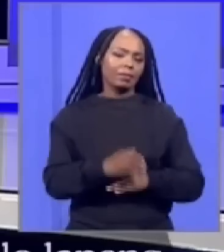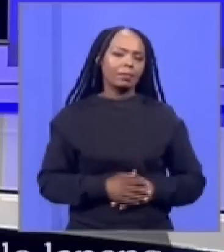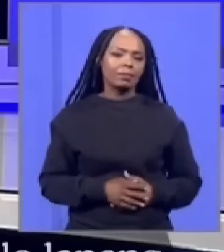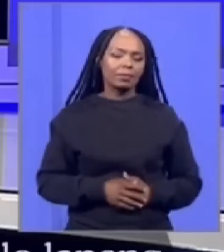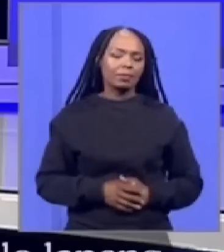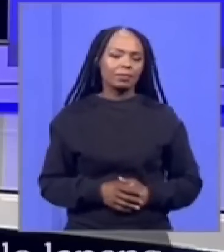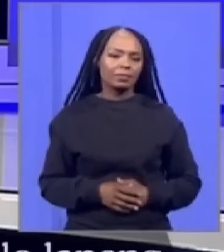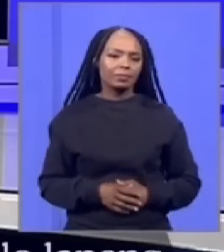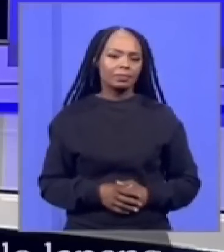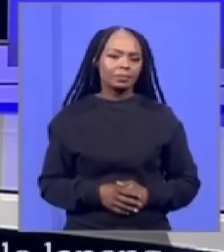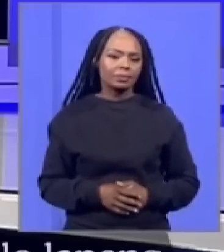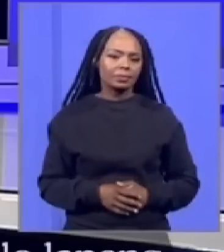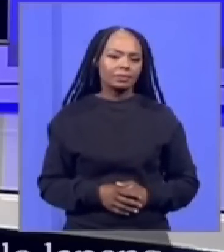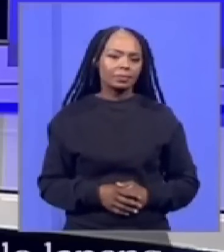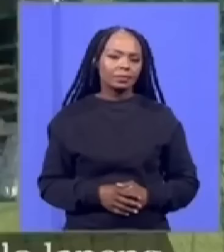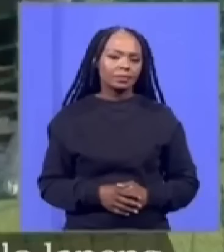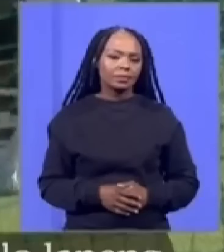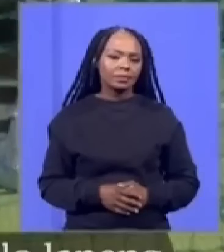India.